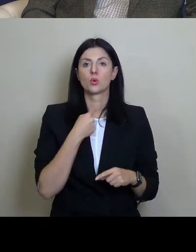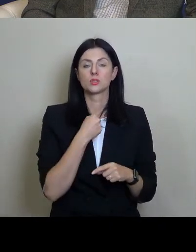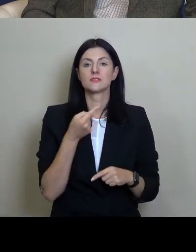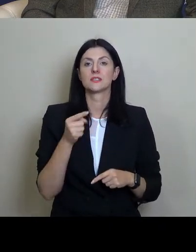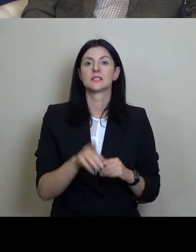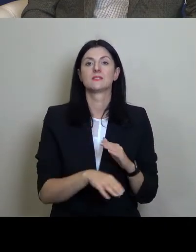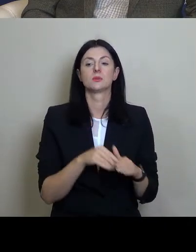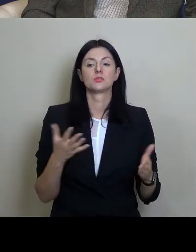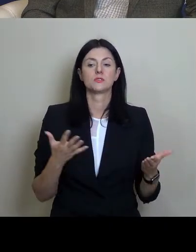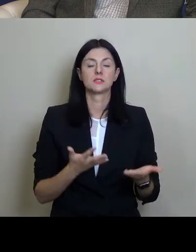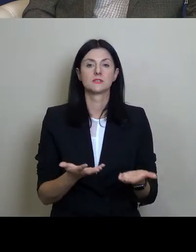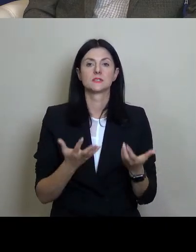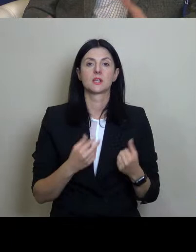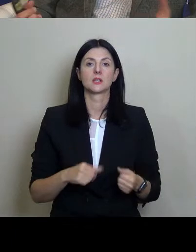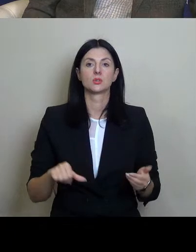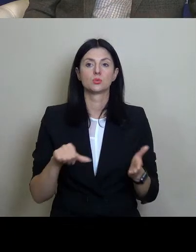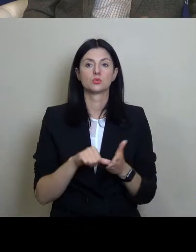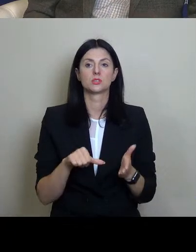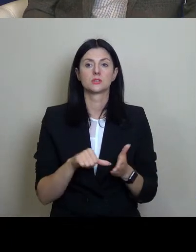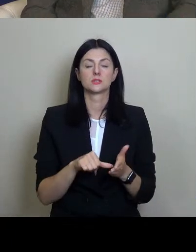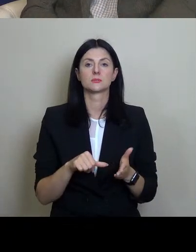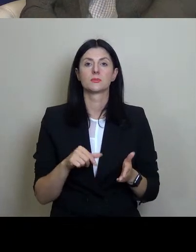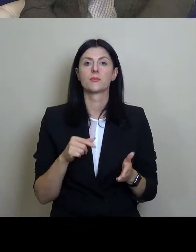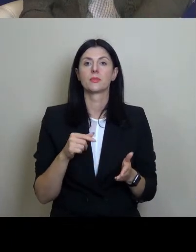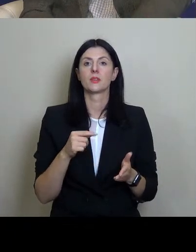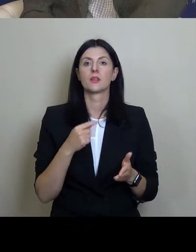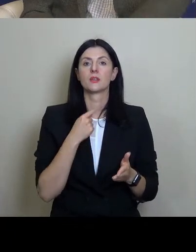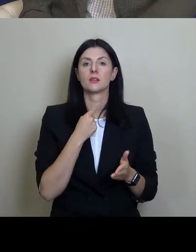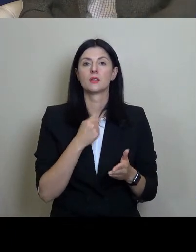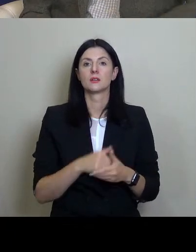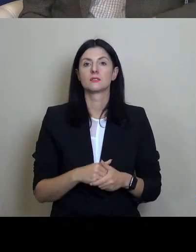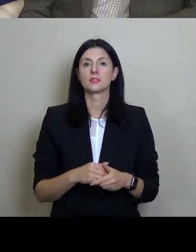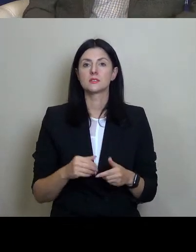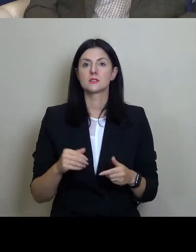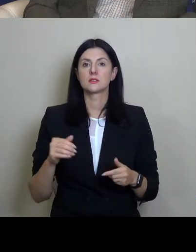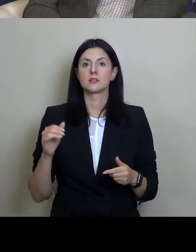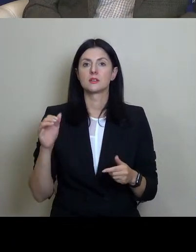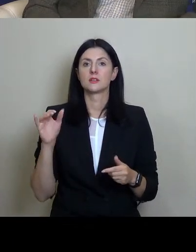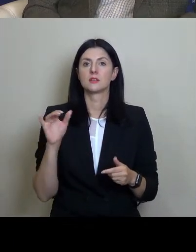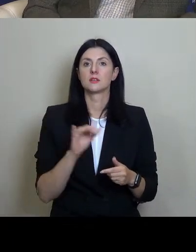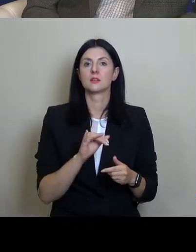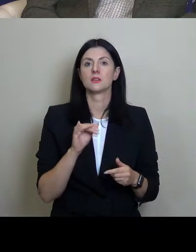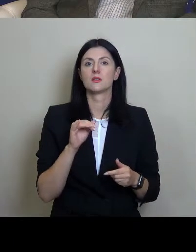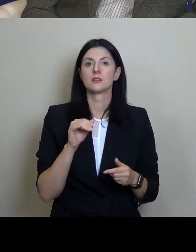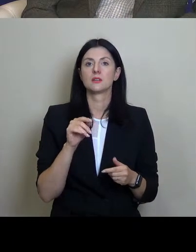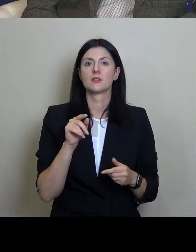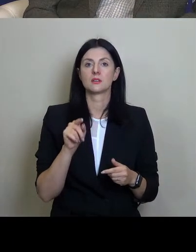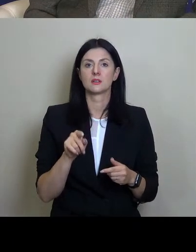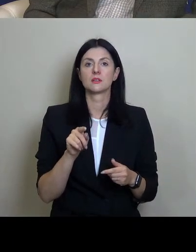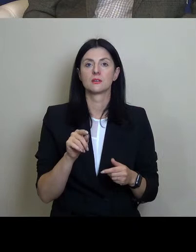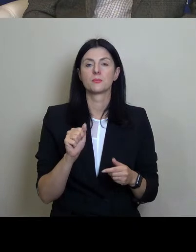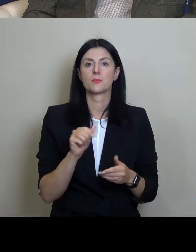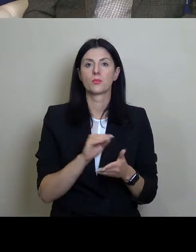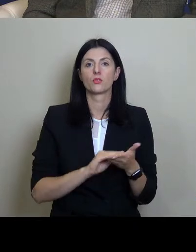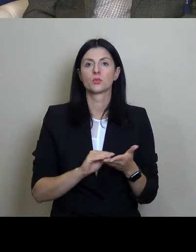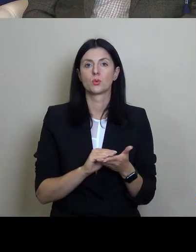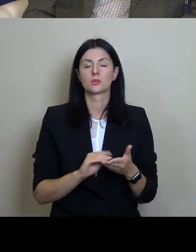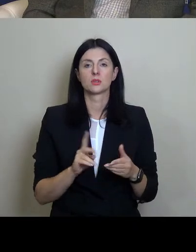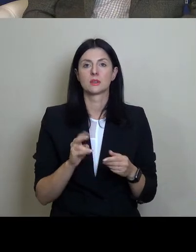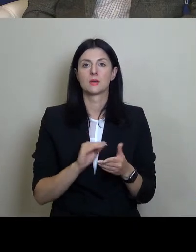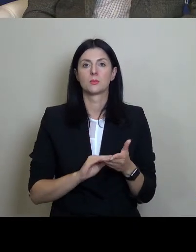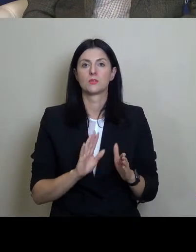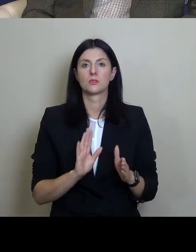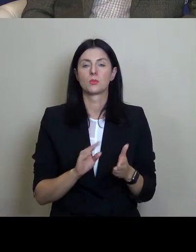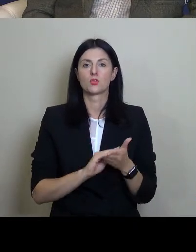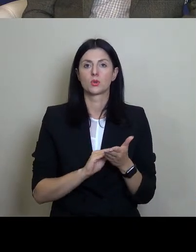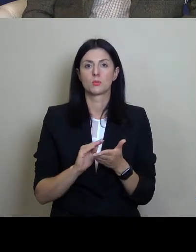more than half of the votes are required from half of the electors who participated in the